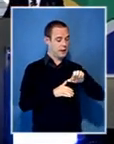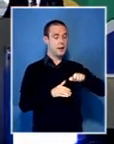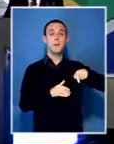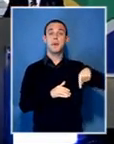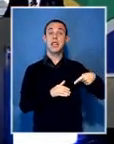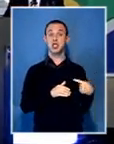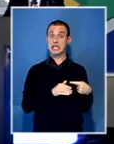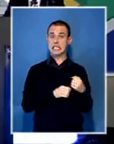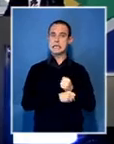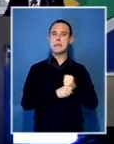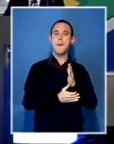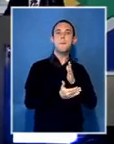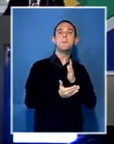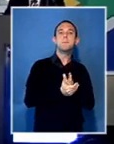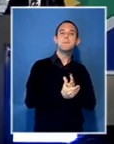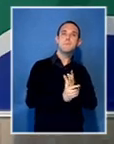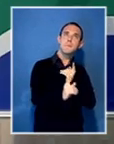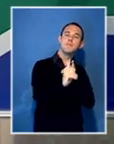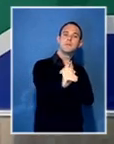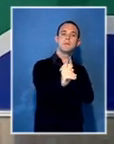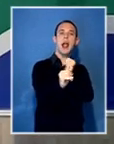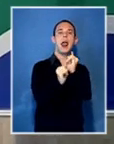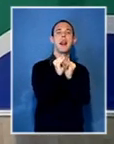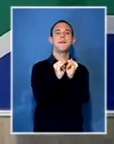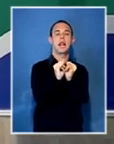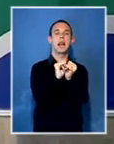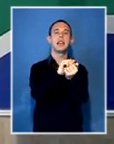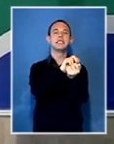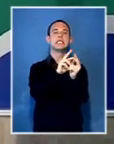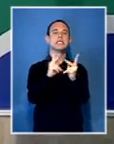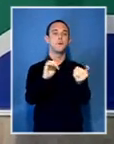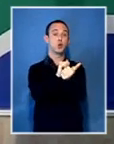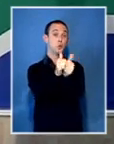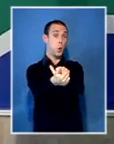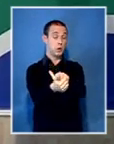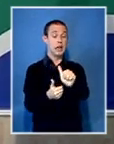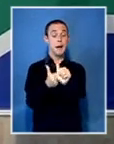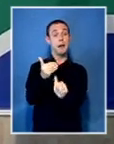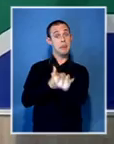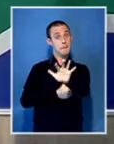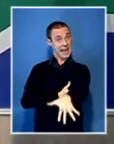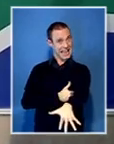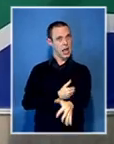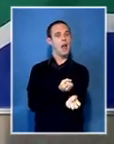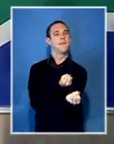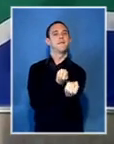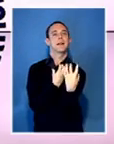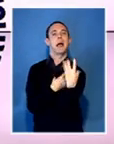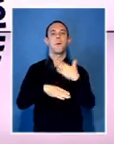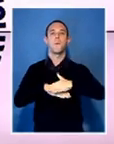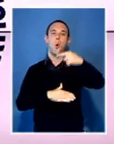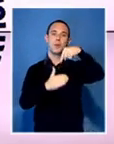the process to include 11 other sporting codes. Their feedback is expected by the end of May. Lebohang Tube, SABC News.